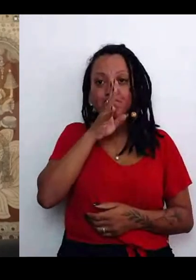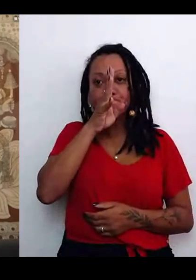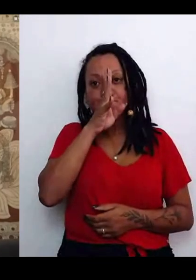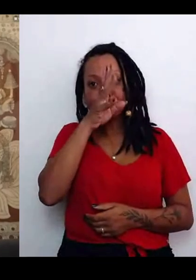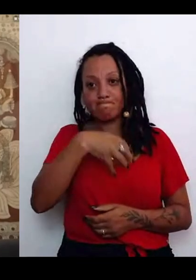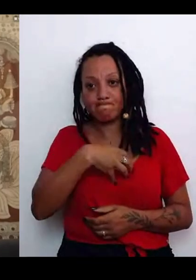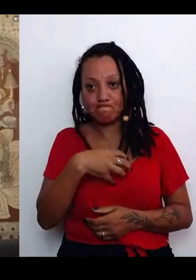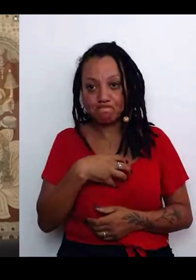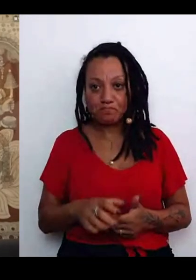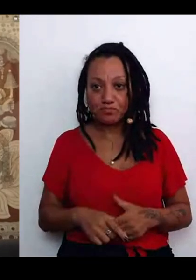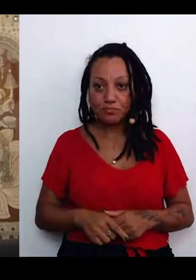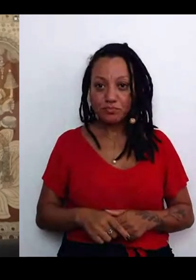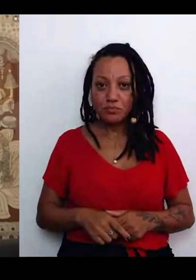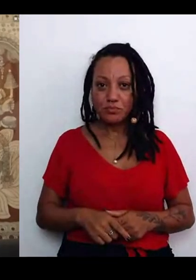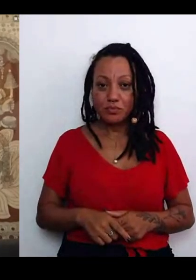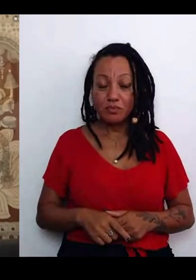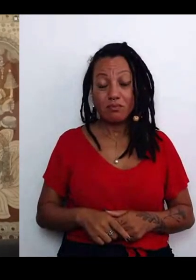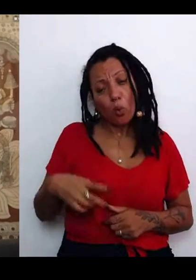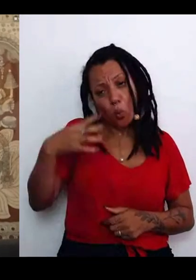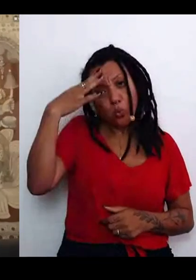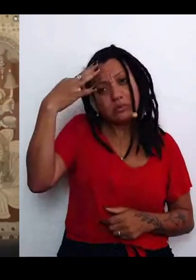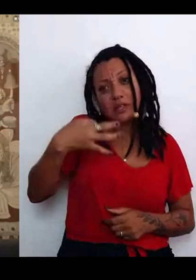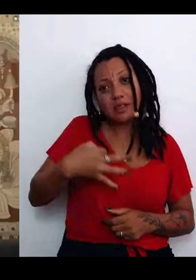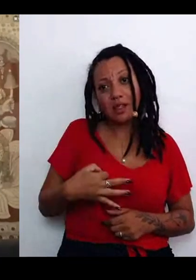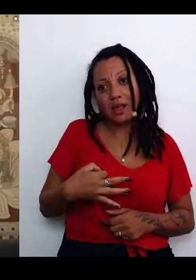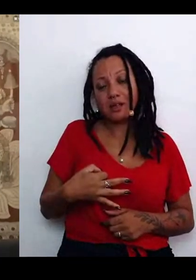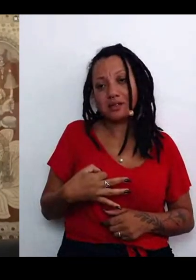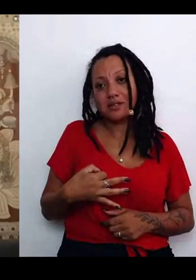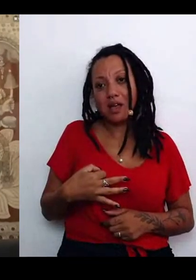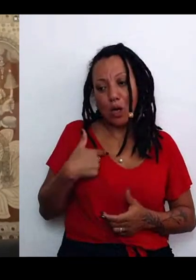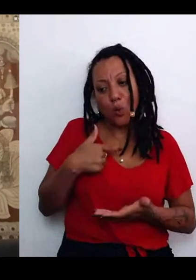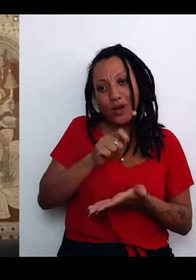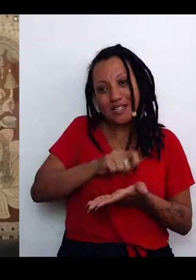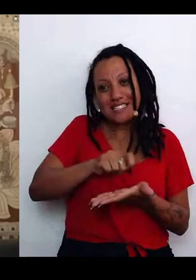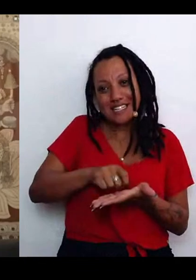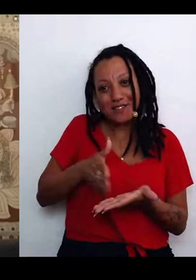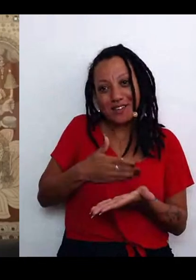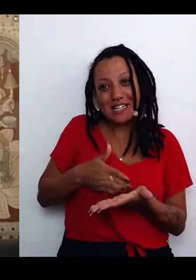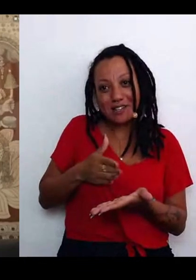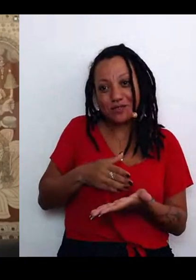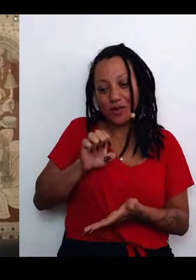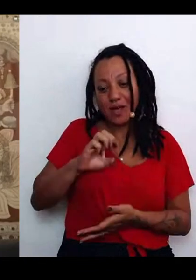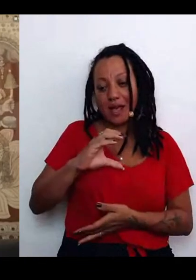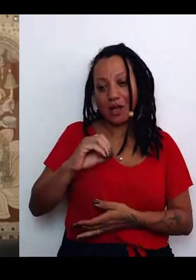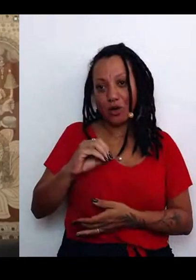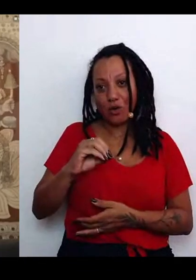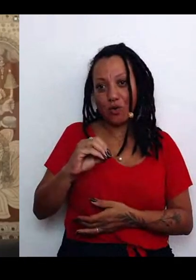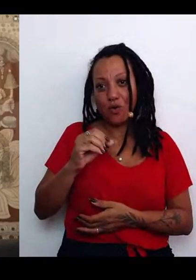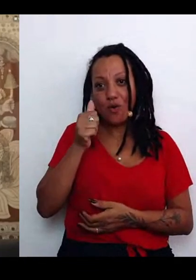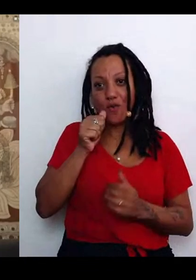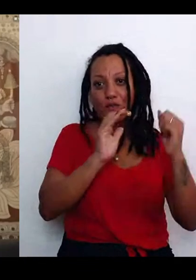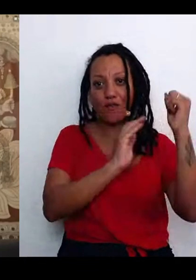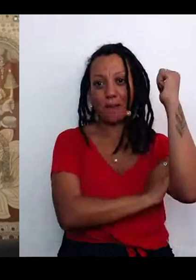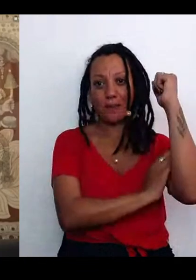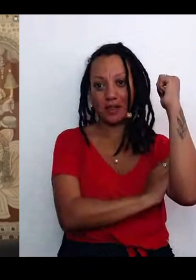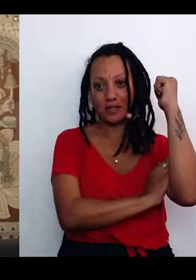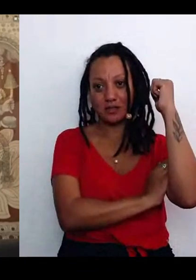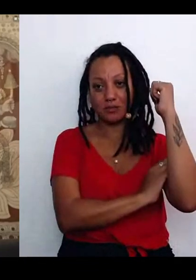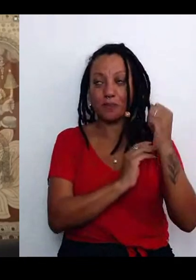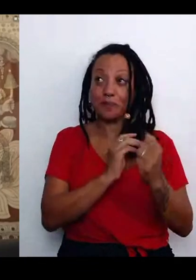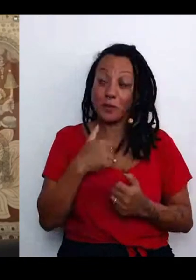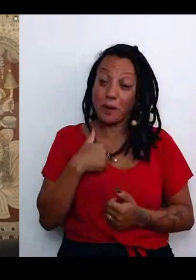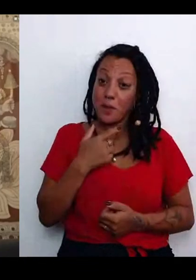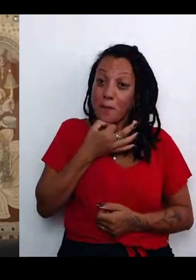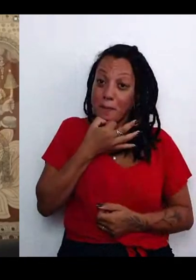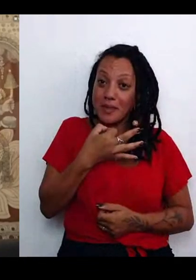my book Echo feminism with Maria me so he said you can't you can't chase the capitalist patriarchy in